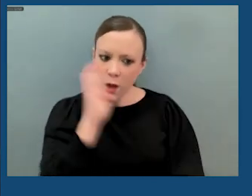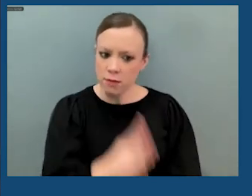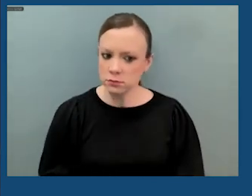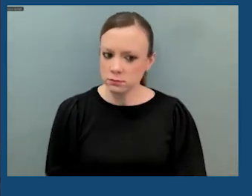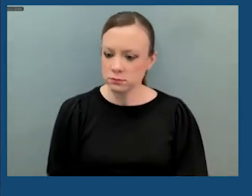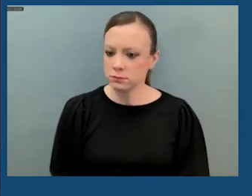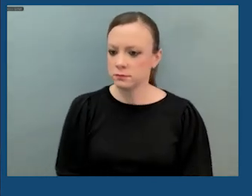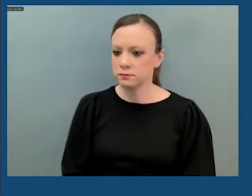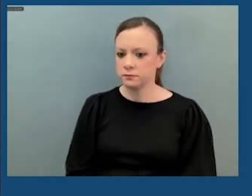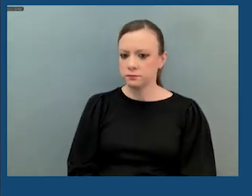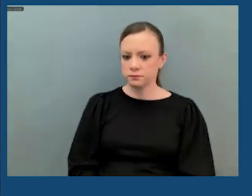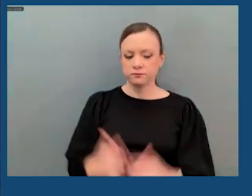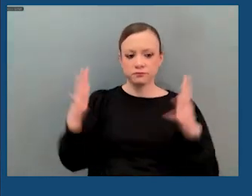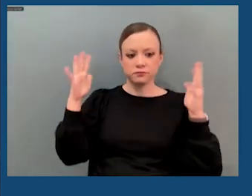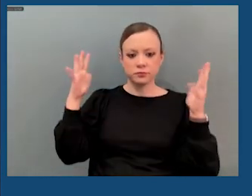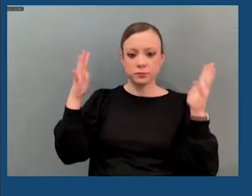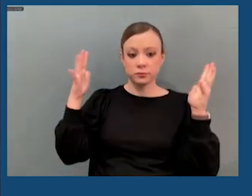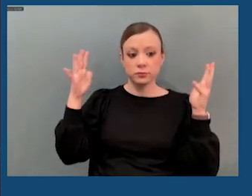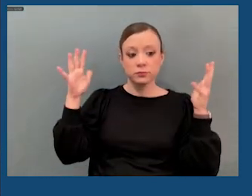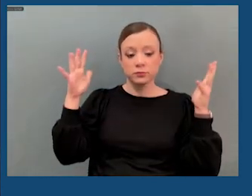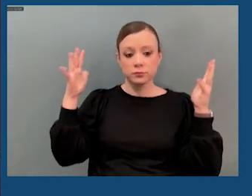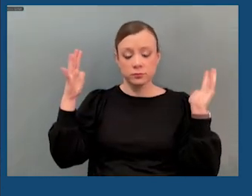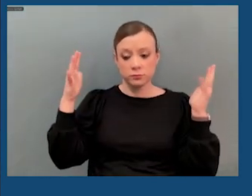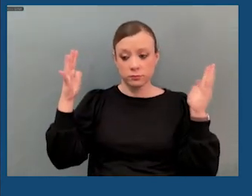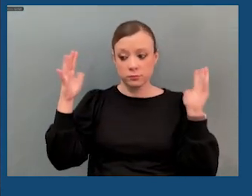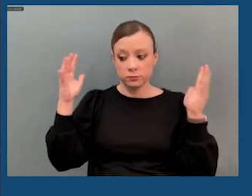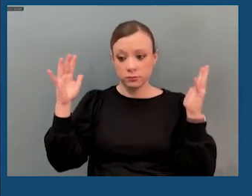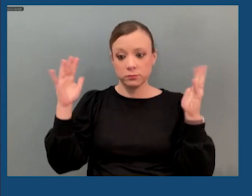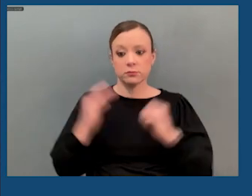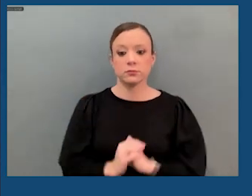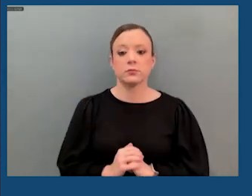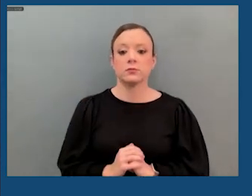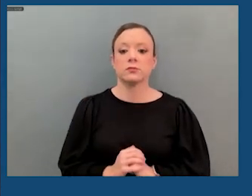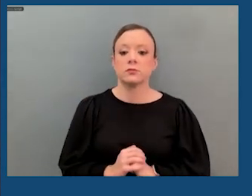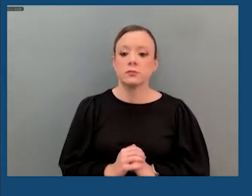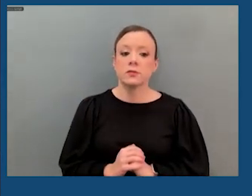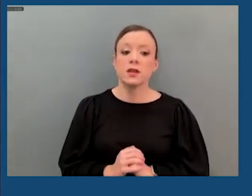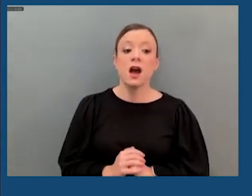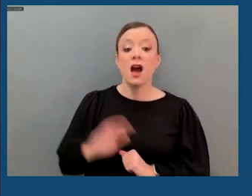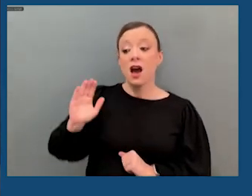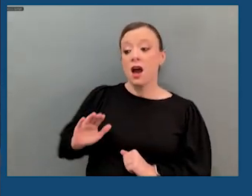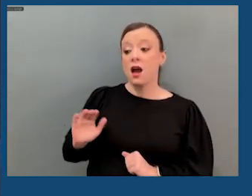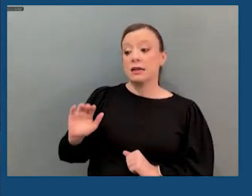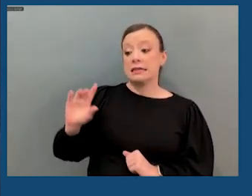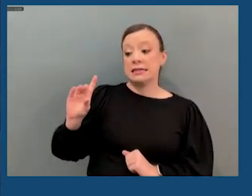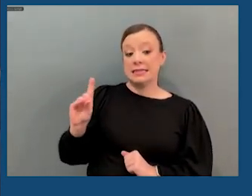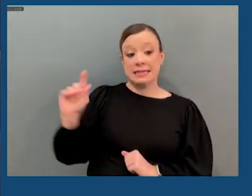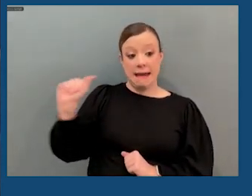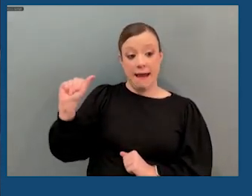With that, let me introduce our District Attorney, Alvin Bragg.